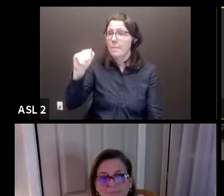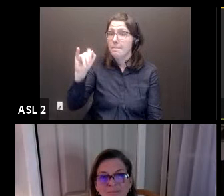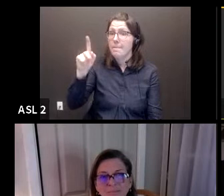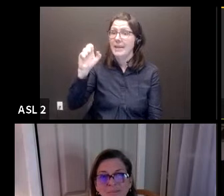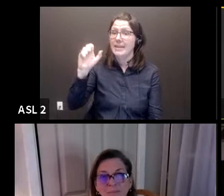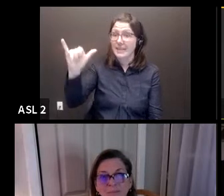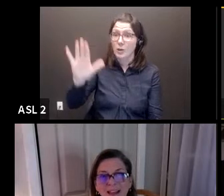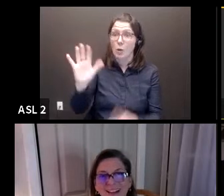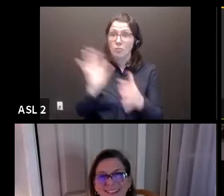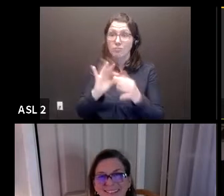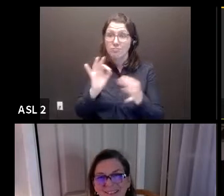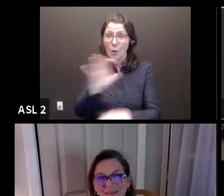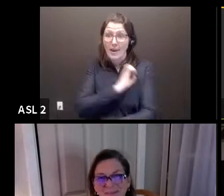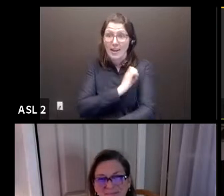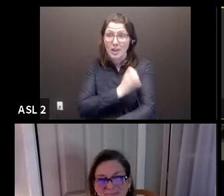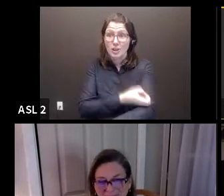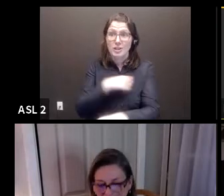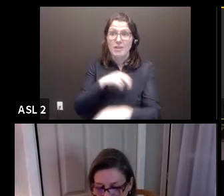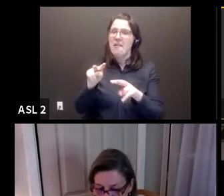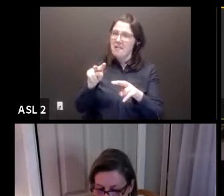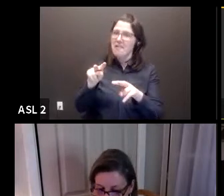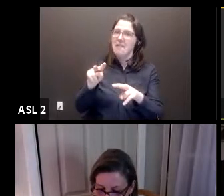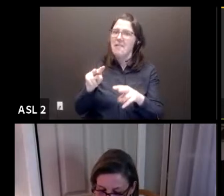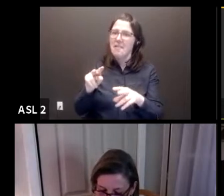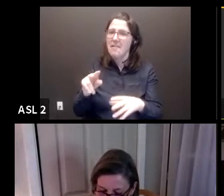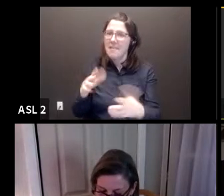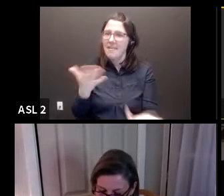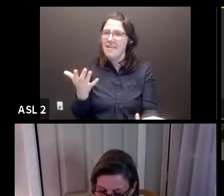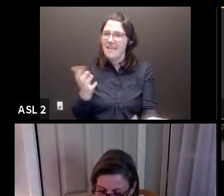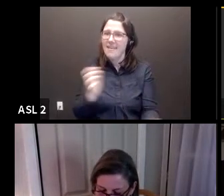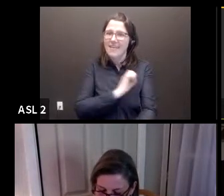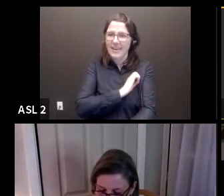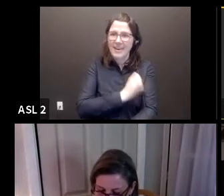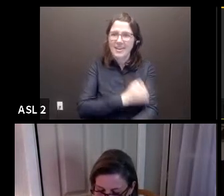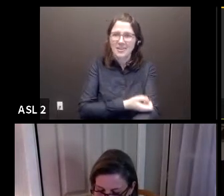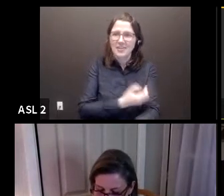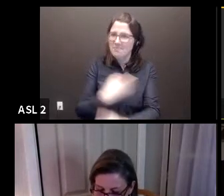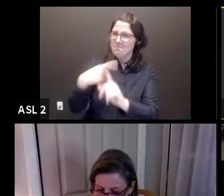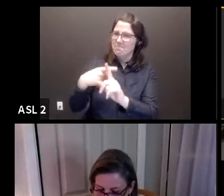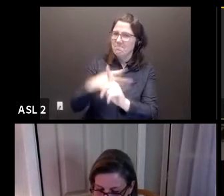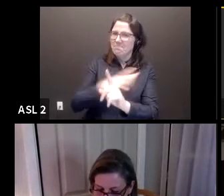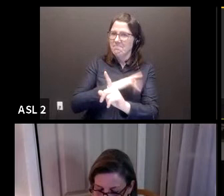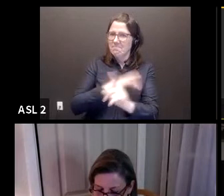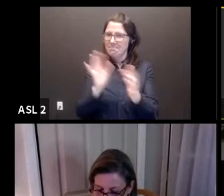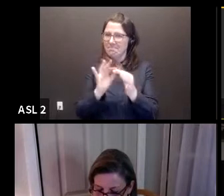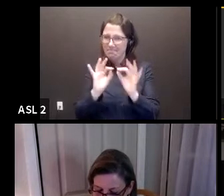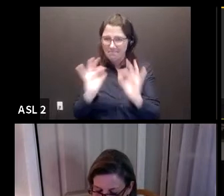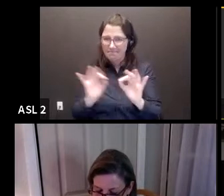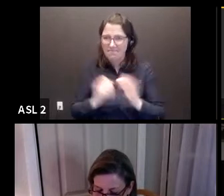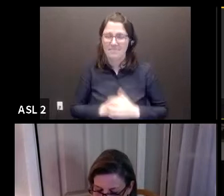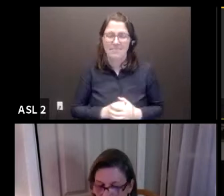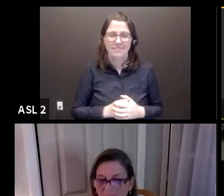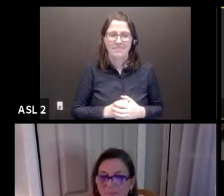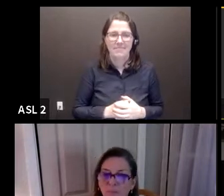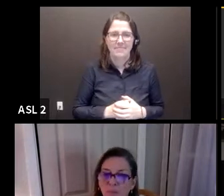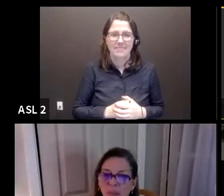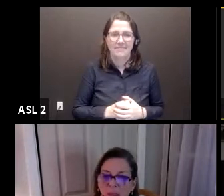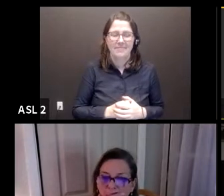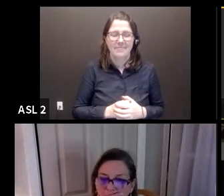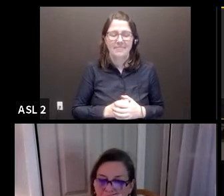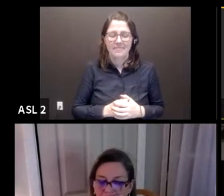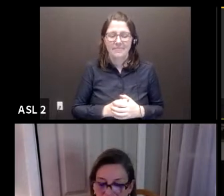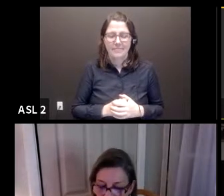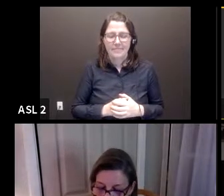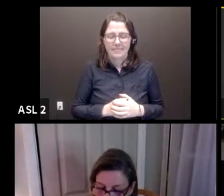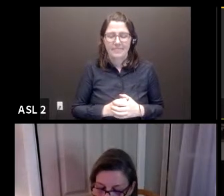energy so you have a lot of energy and it's uh it's it's good that you bring that to it um it just seems like from